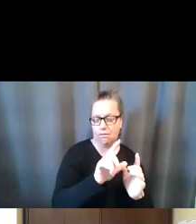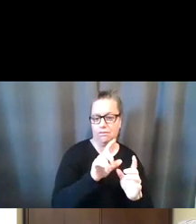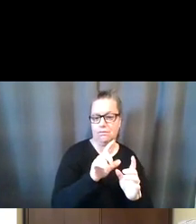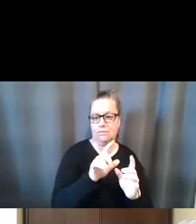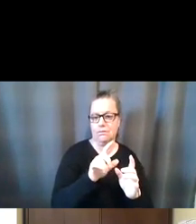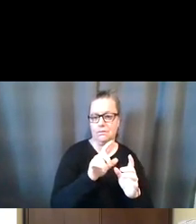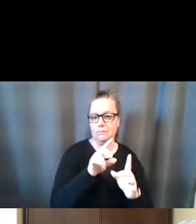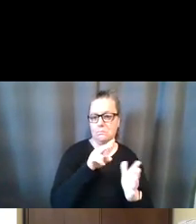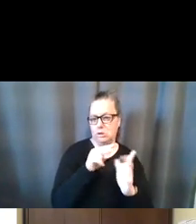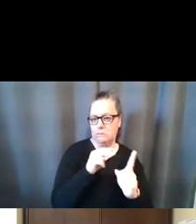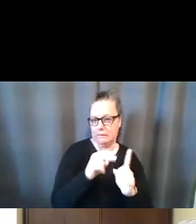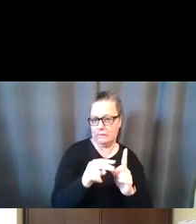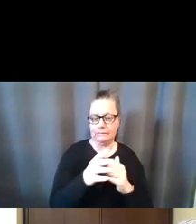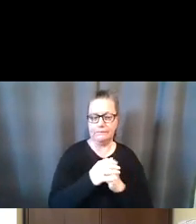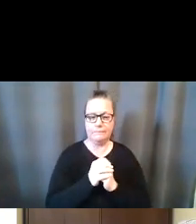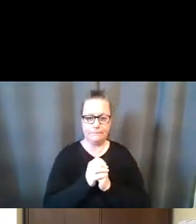ones.